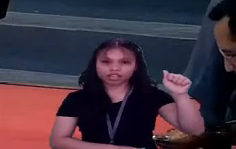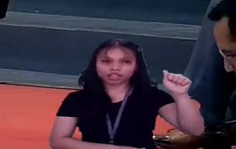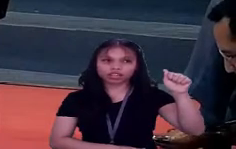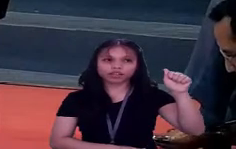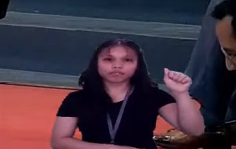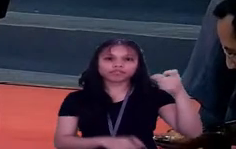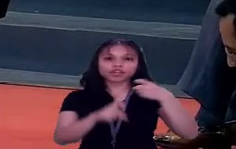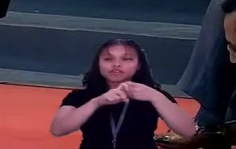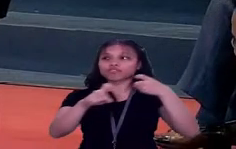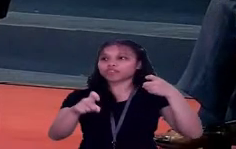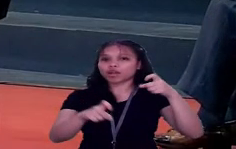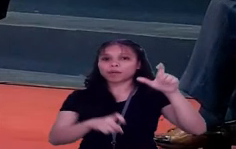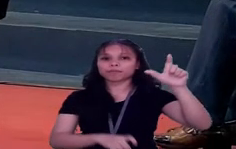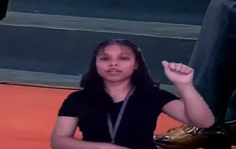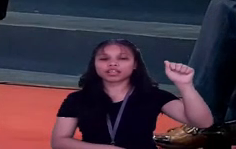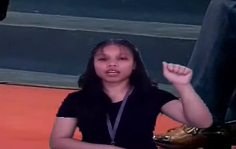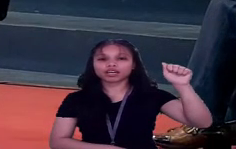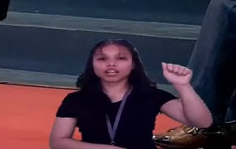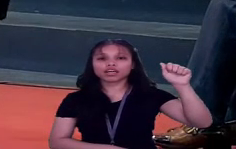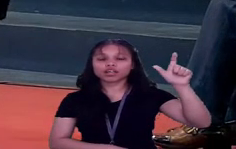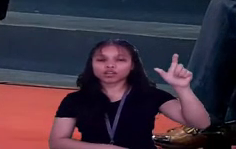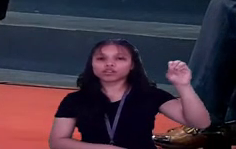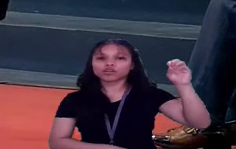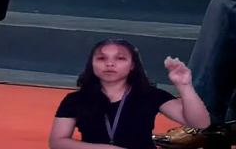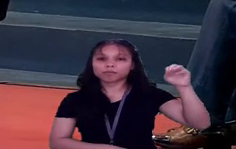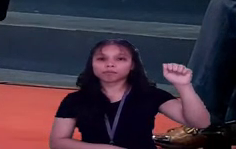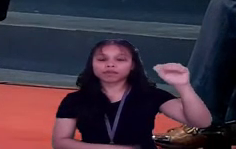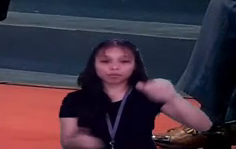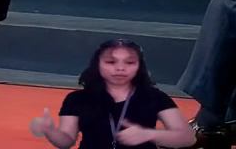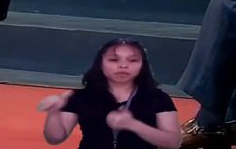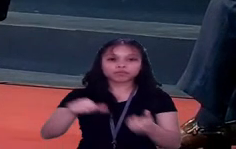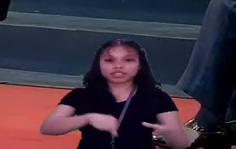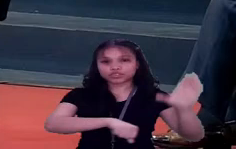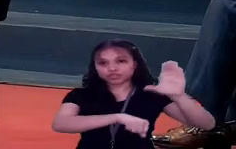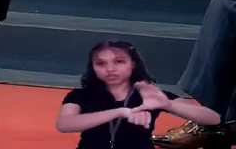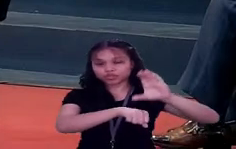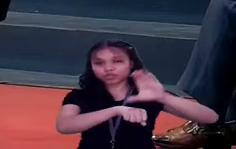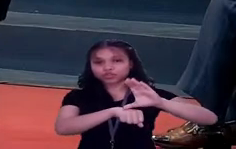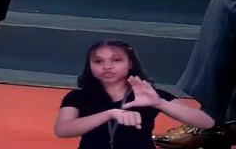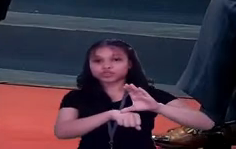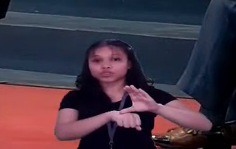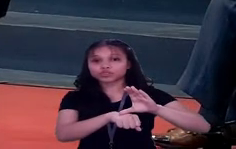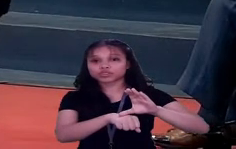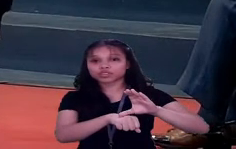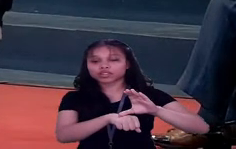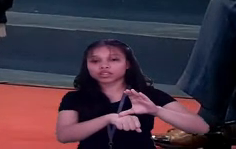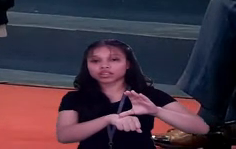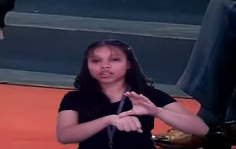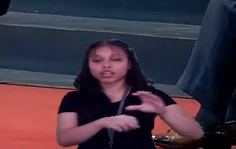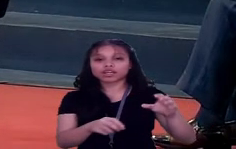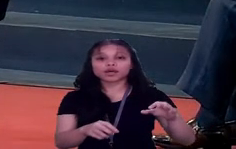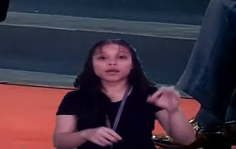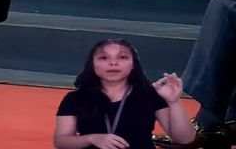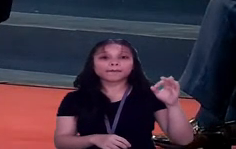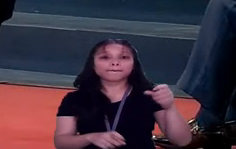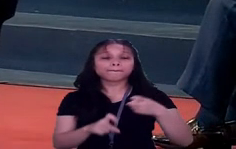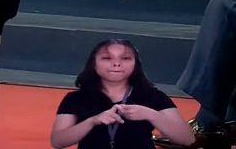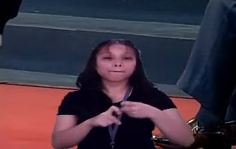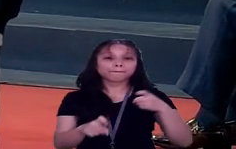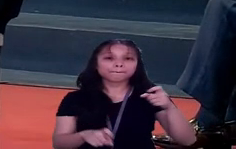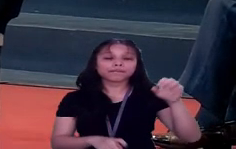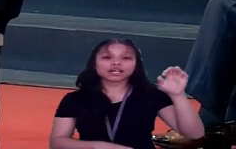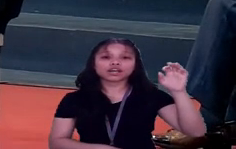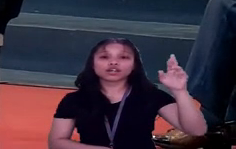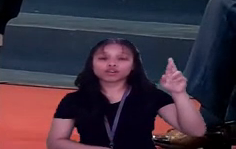from La Loma Baptist Church, my sending church, and my sending pastor is Pastor Ramil Ulalia.